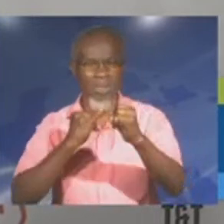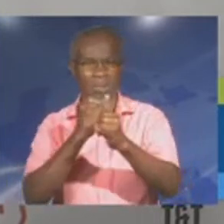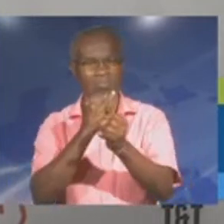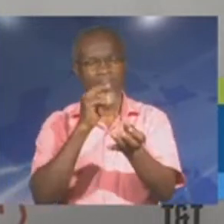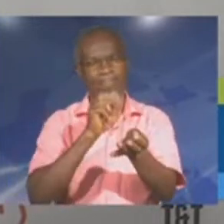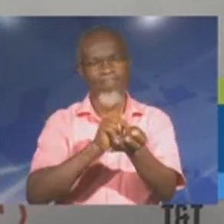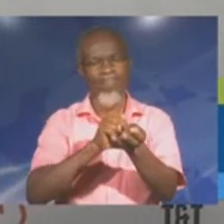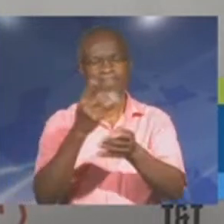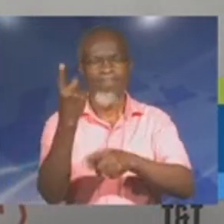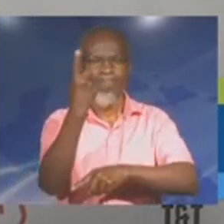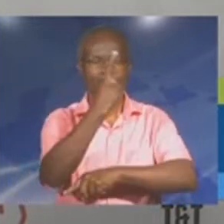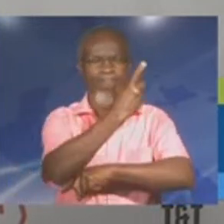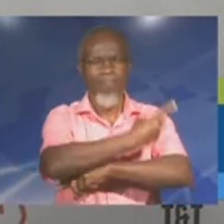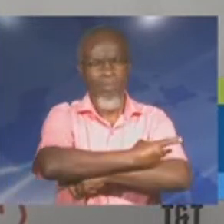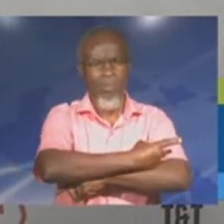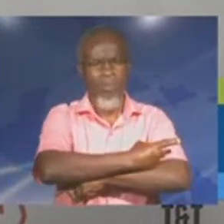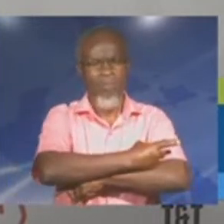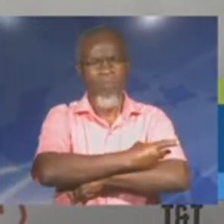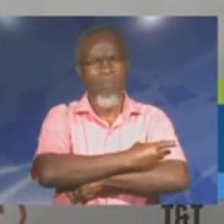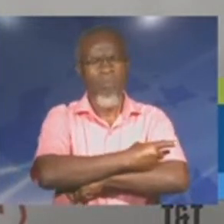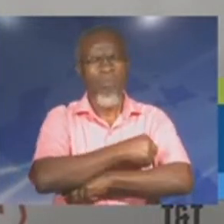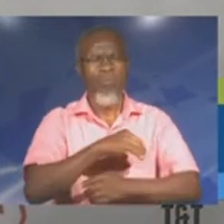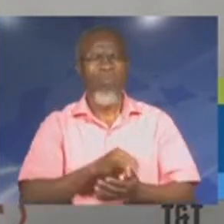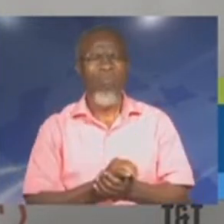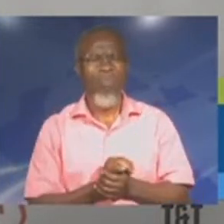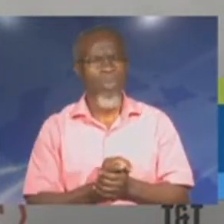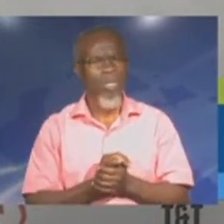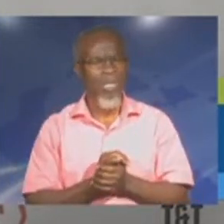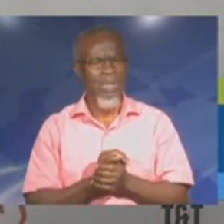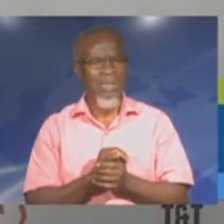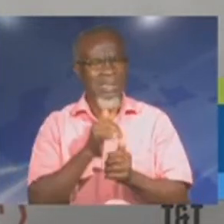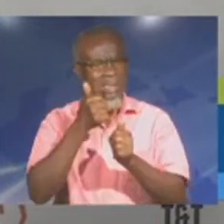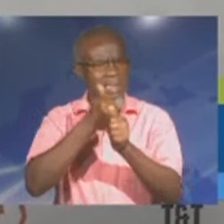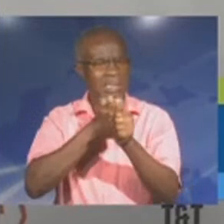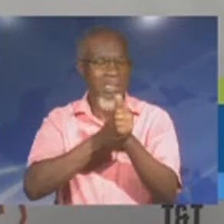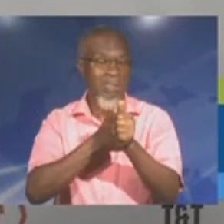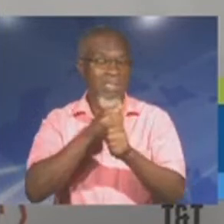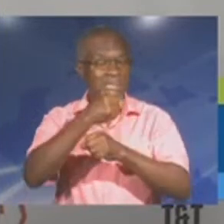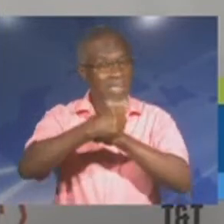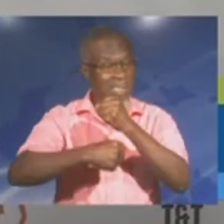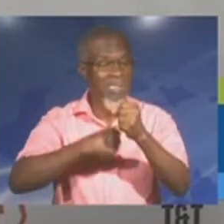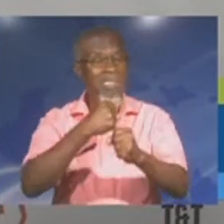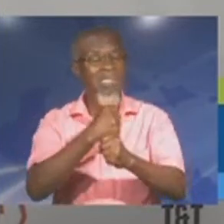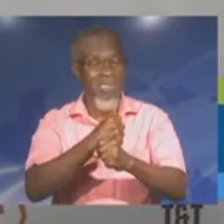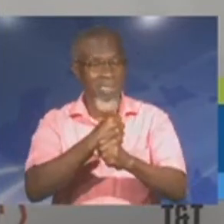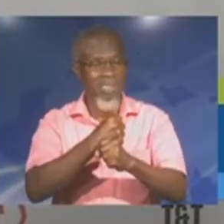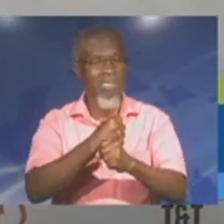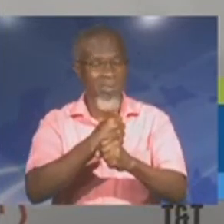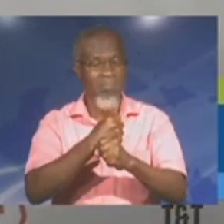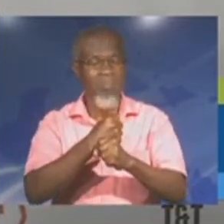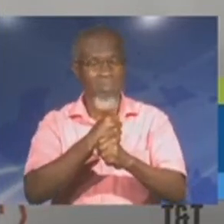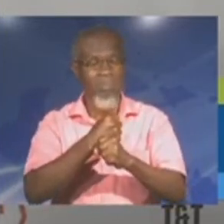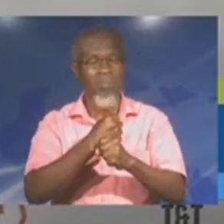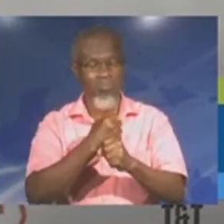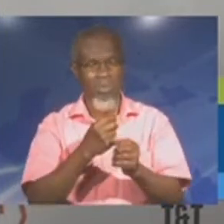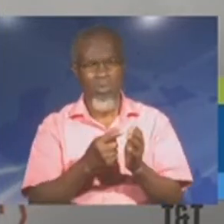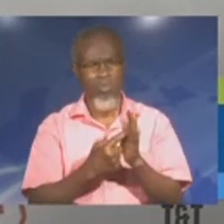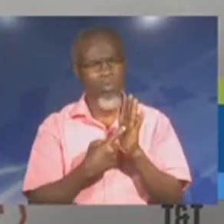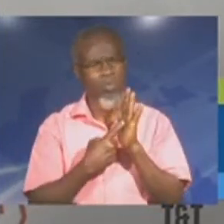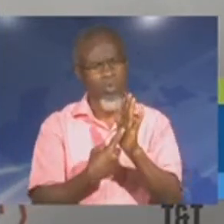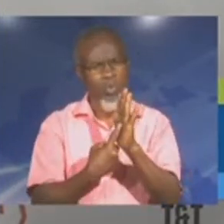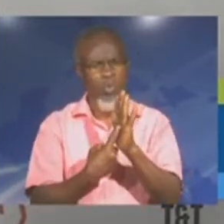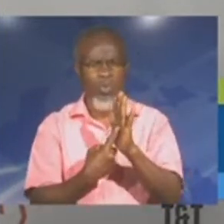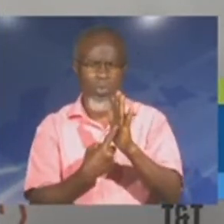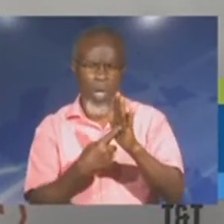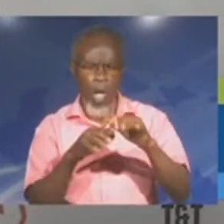International Nurses Day is observed and celebrated each year on May 12th to mark the invaluable contributions that nurses have